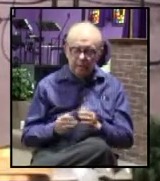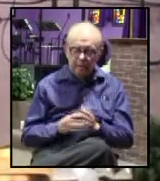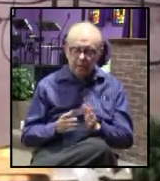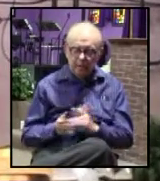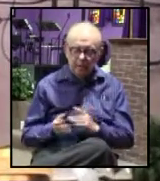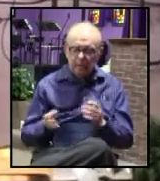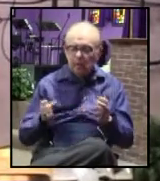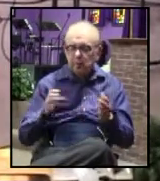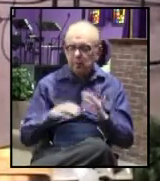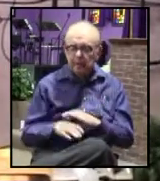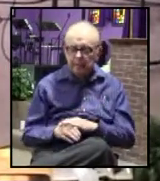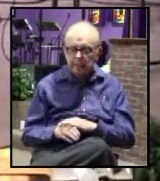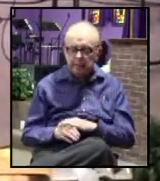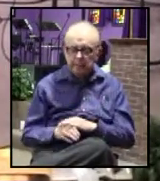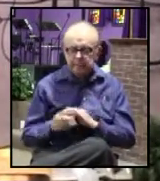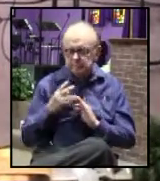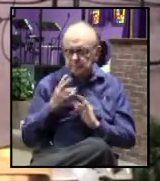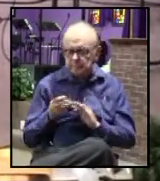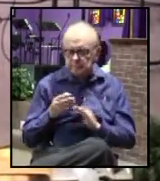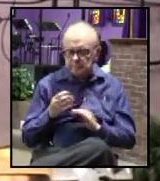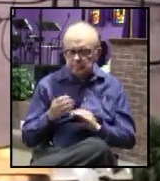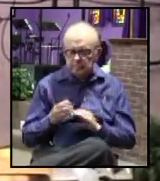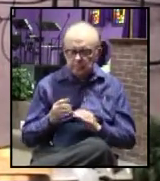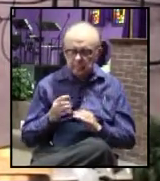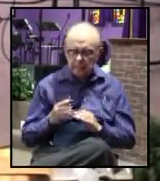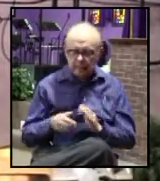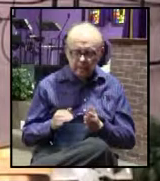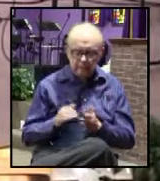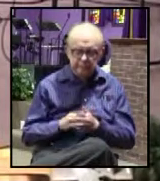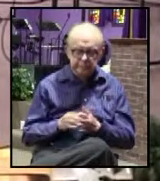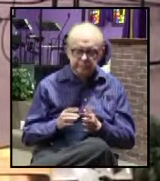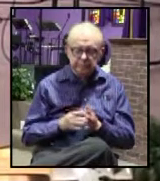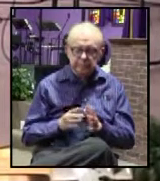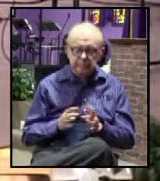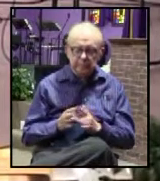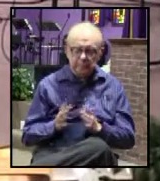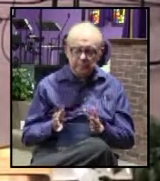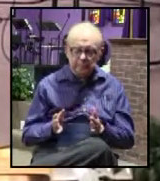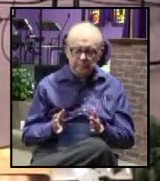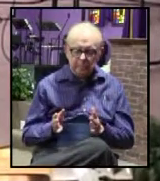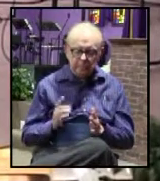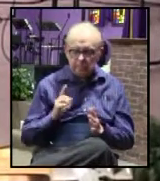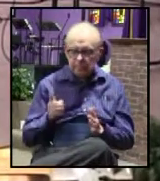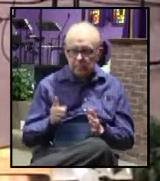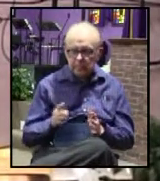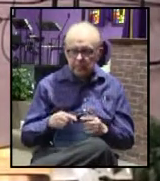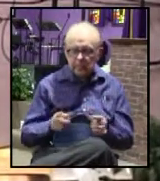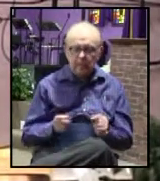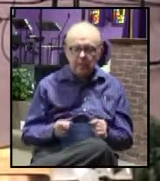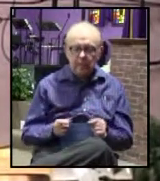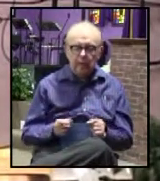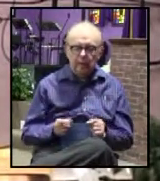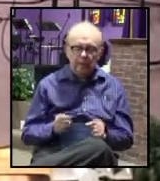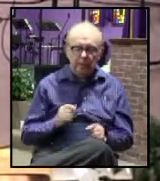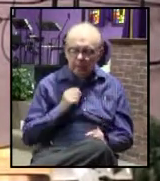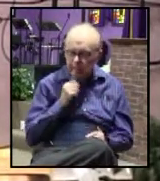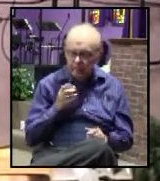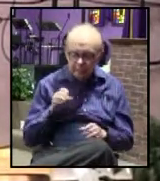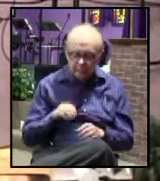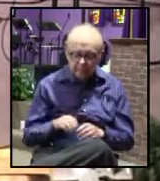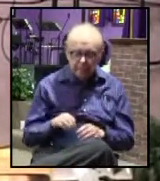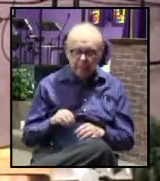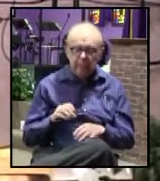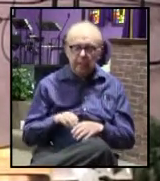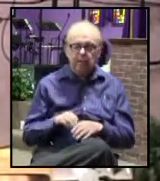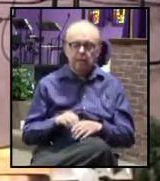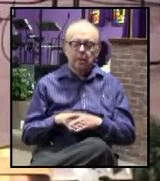now pouring out. You see, because right after this, Jesus is going to the Garden of Gethsemane. He's not pouring